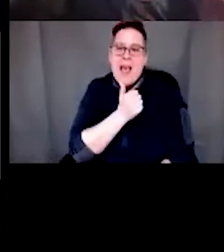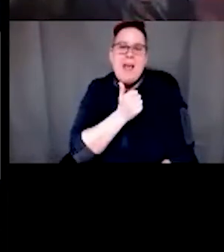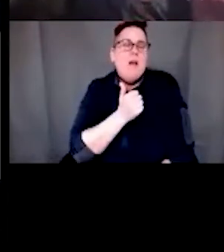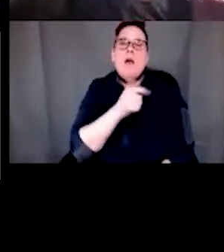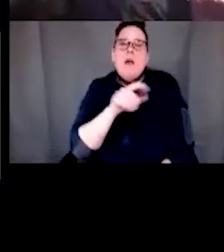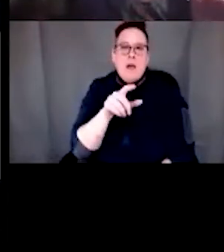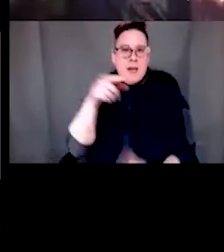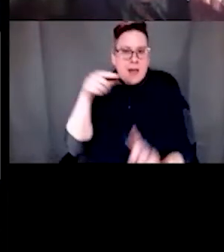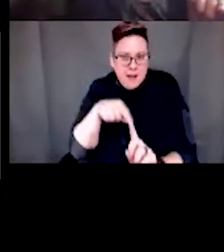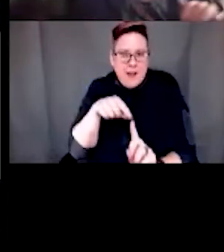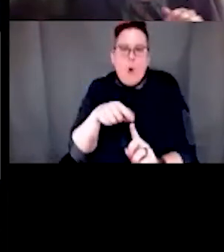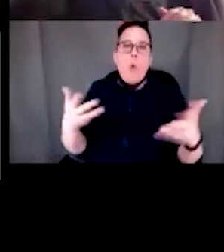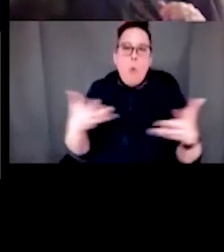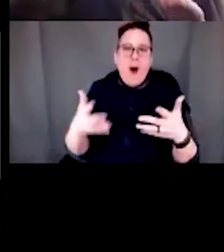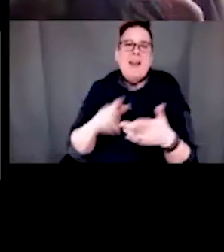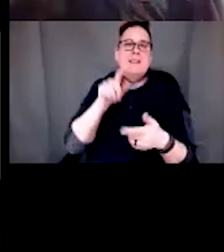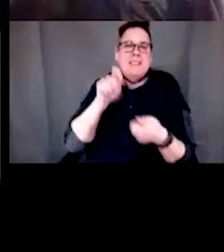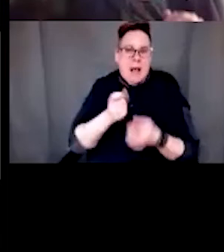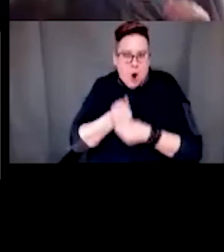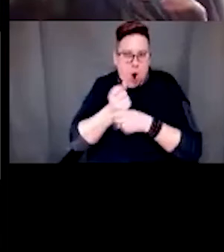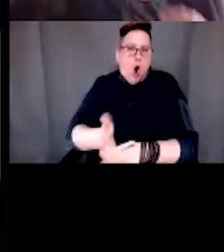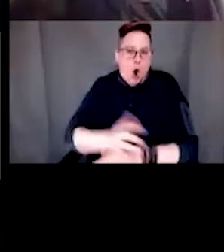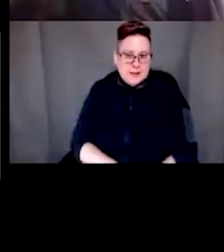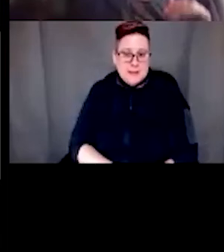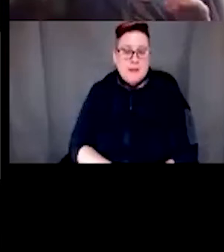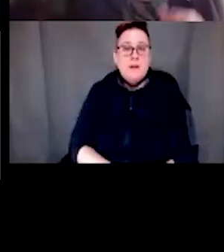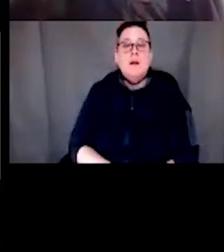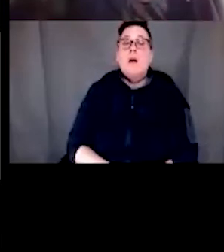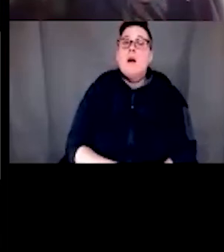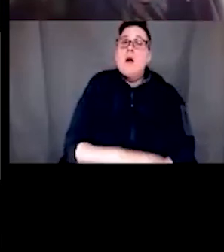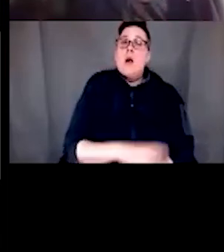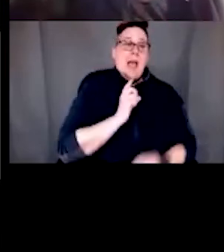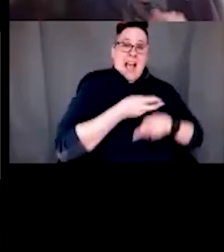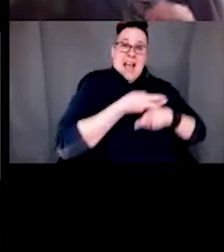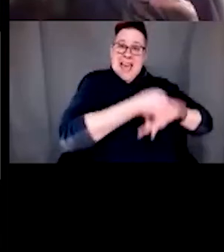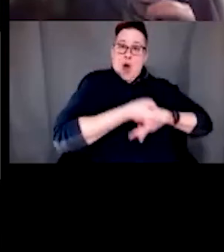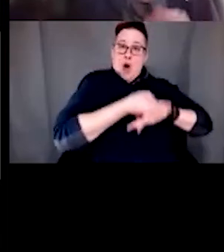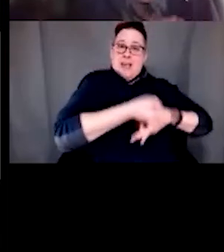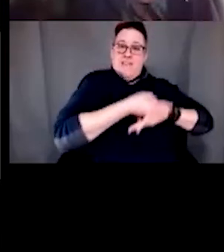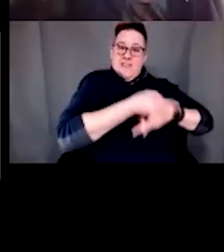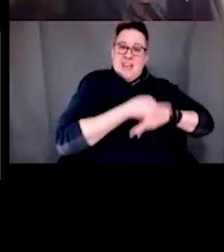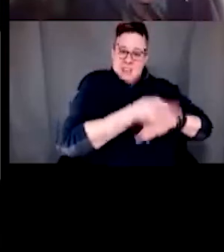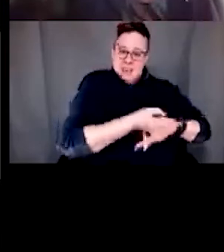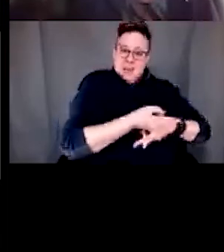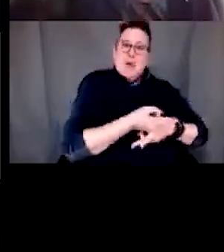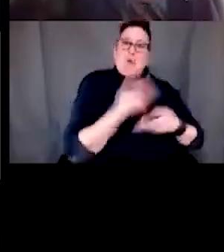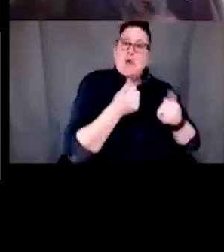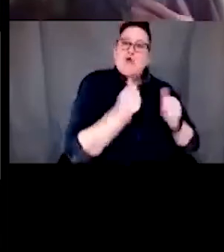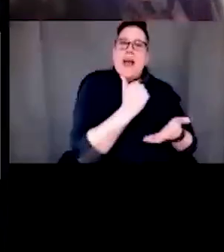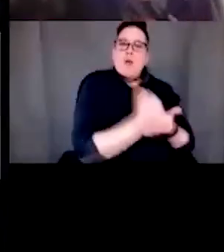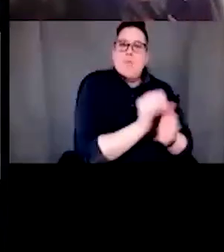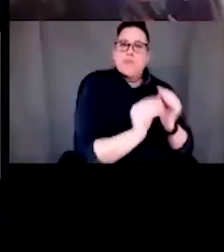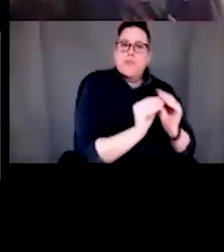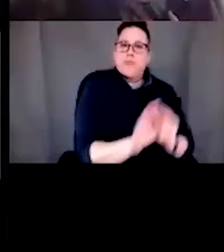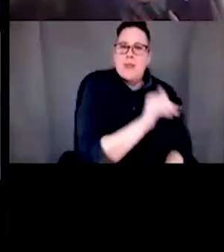fundamental causality. And caregiving turns on the amelioration of suffering. The